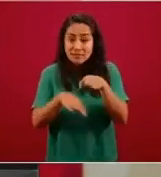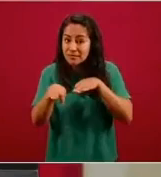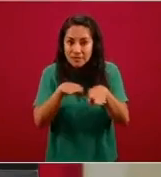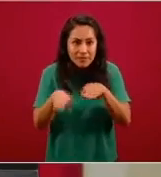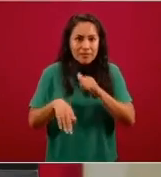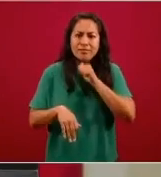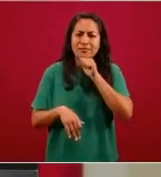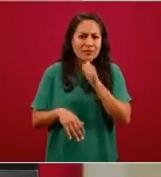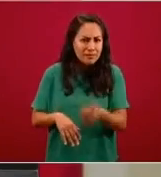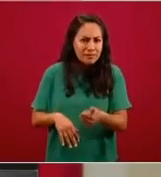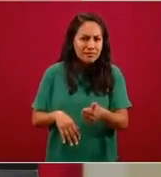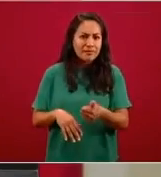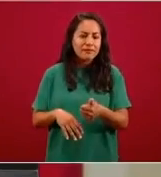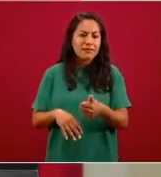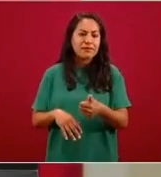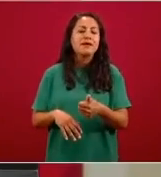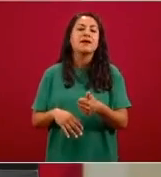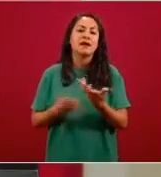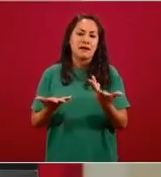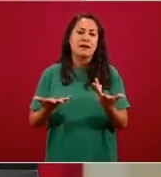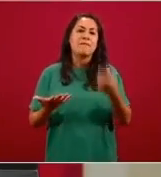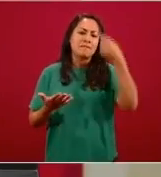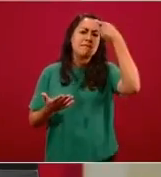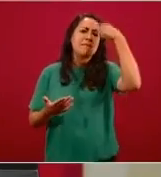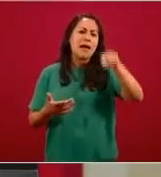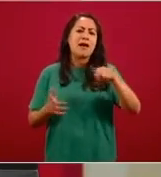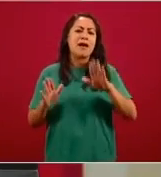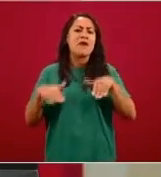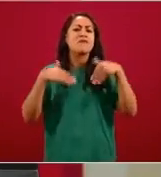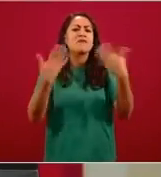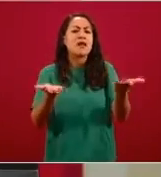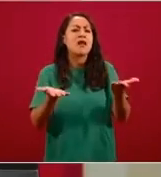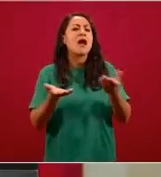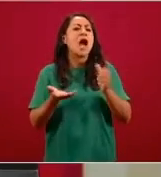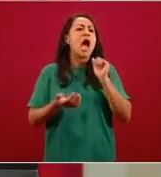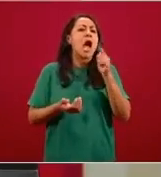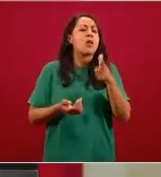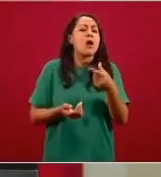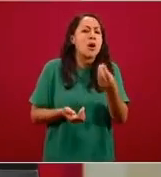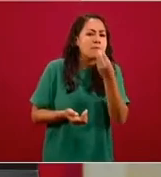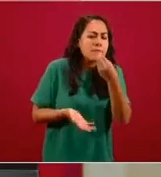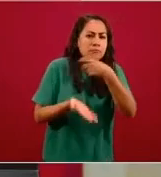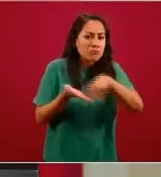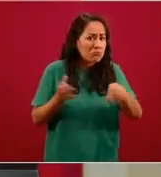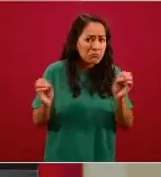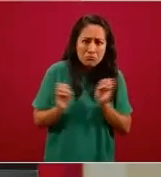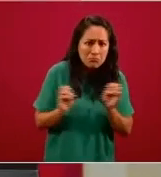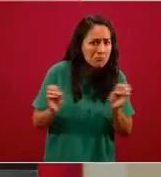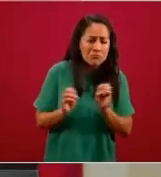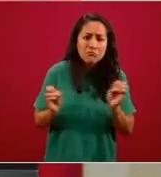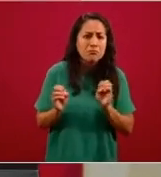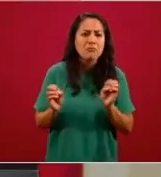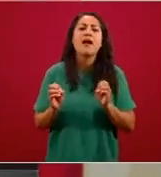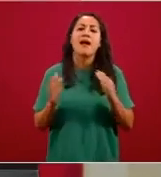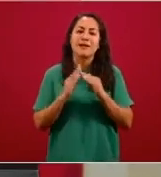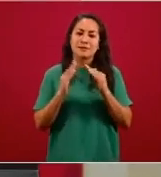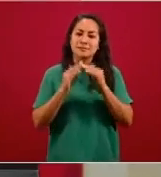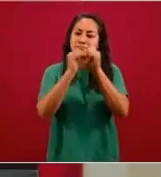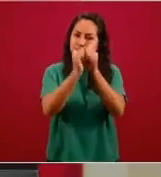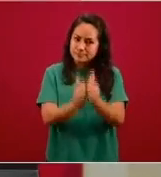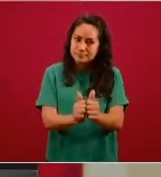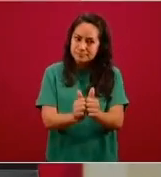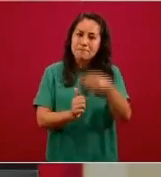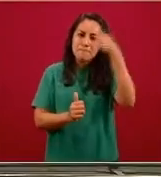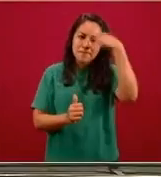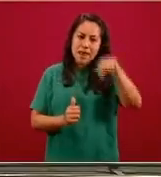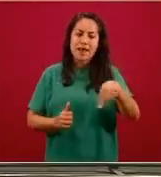essential activity and who isn't going out into public areas, if you stay at home, we are going